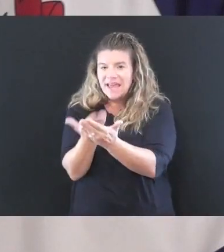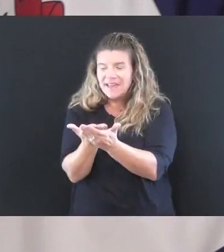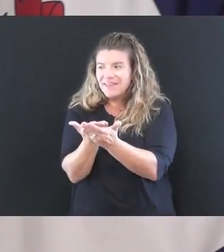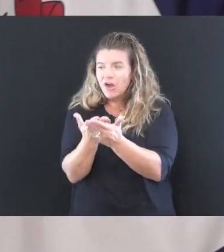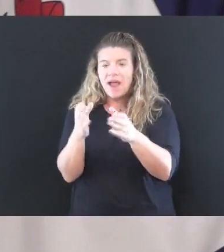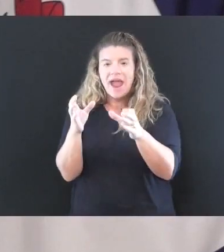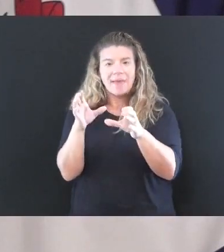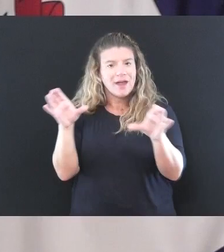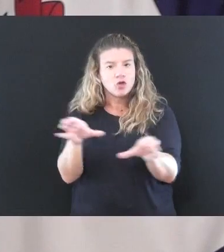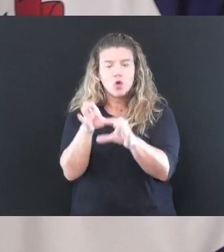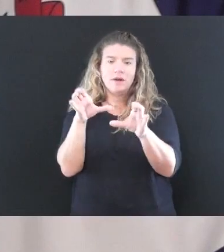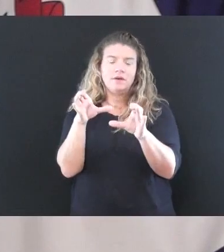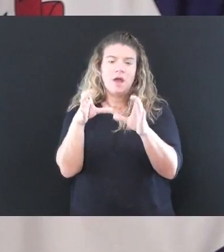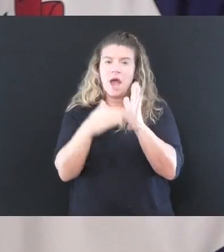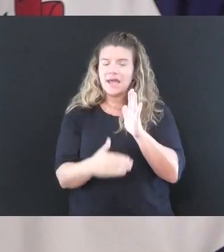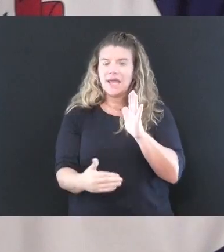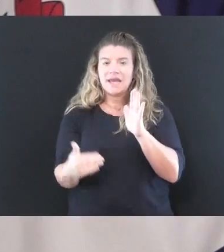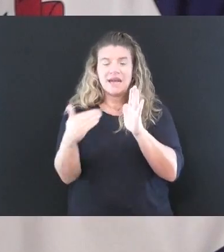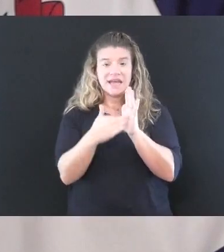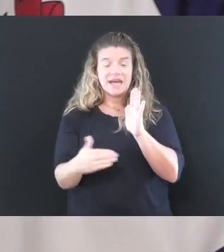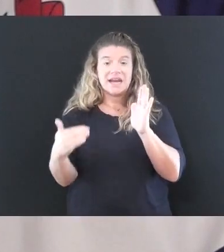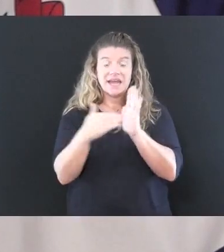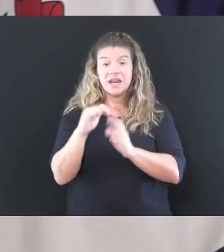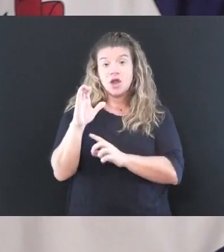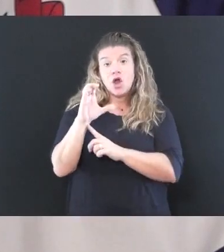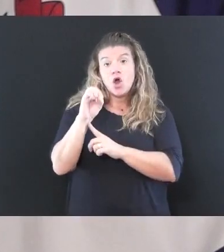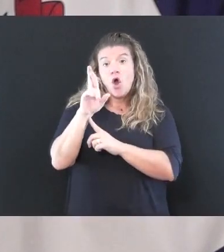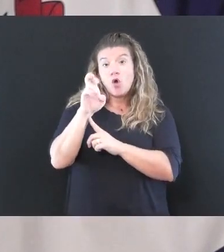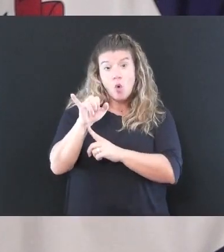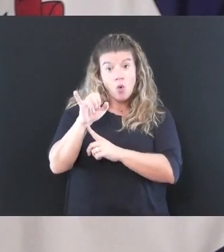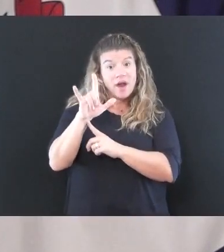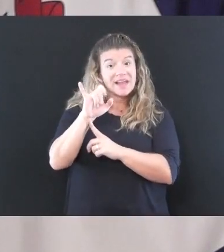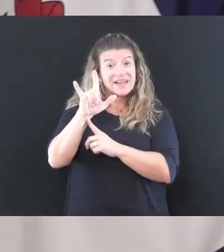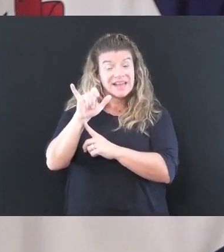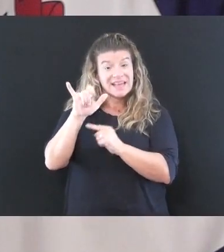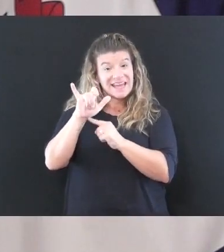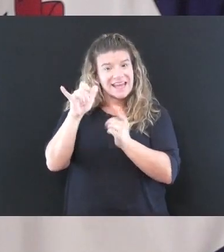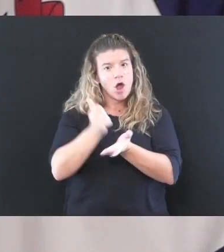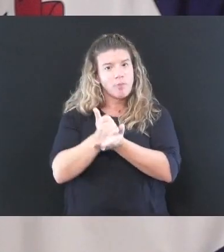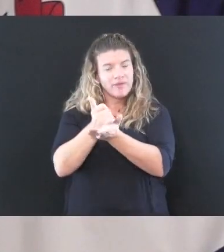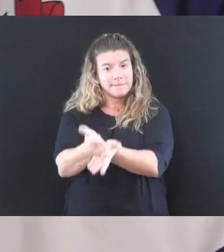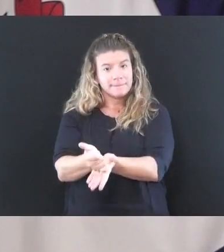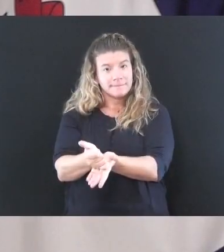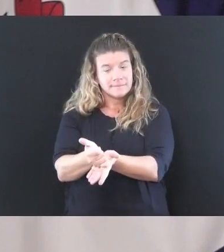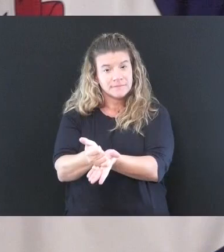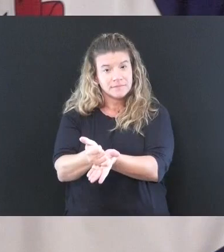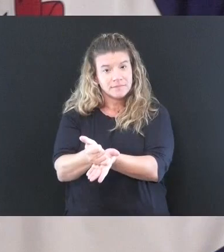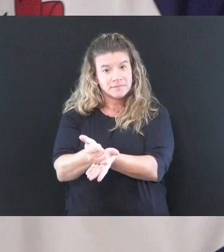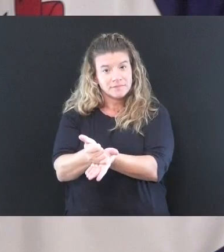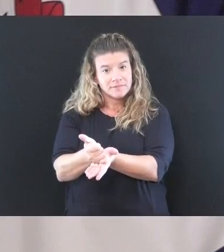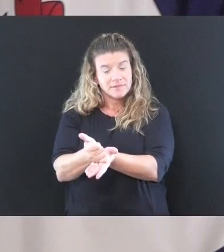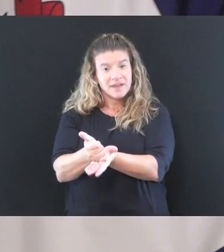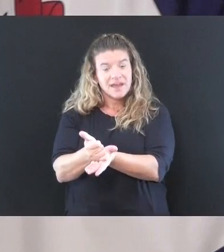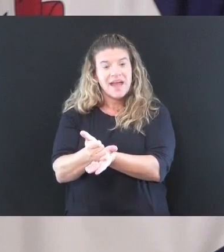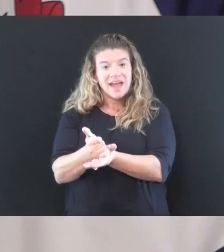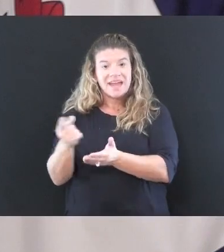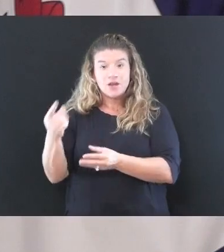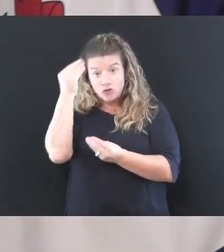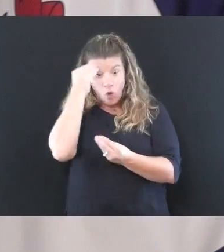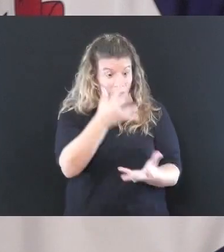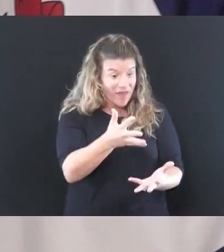do it, and they do it. Corey Lilly helped them, but then they ran to the